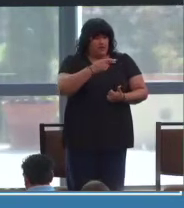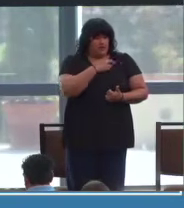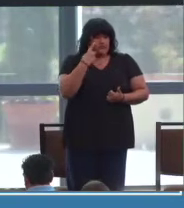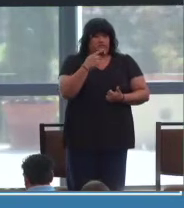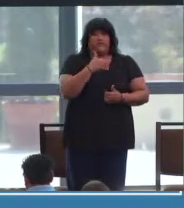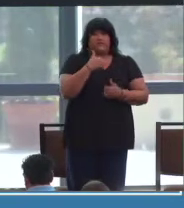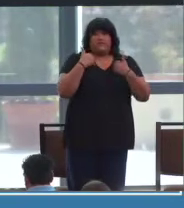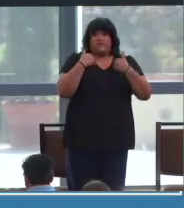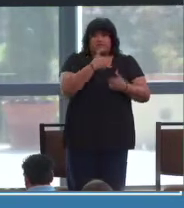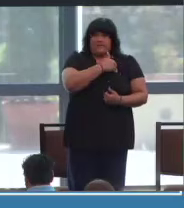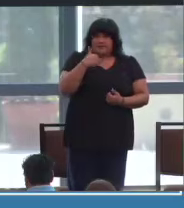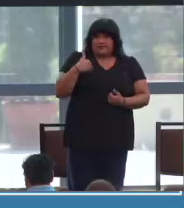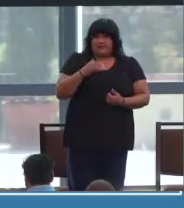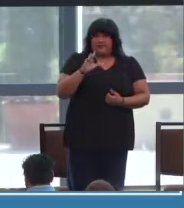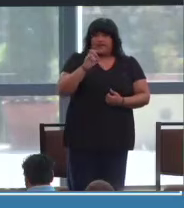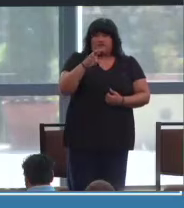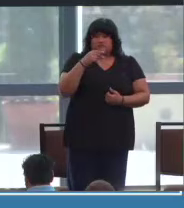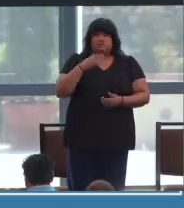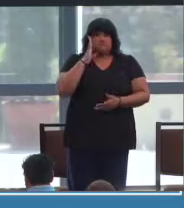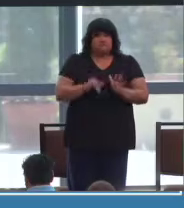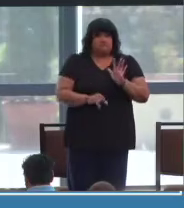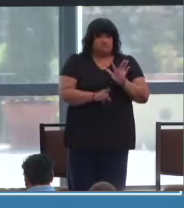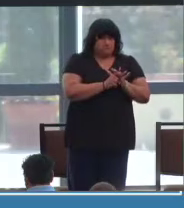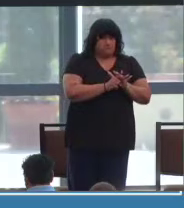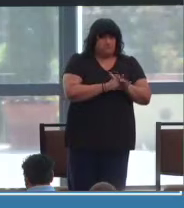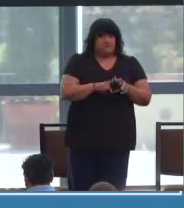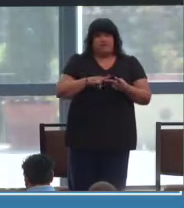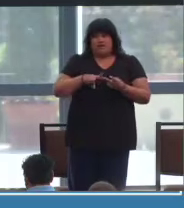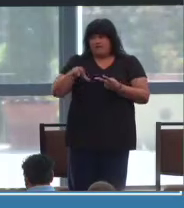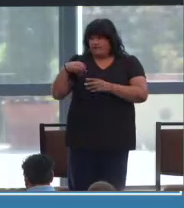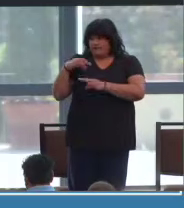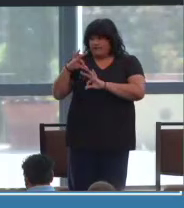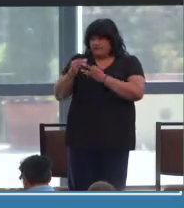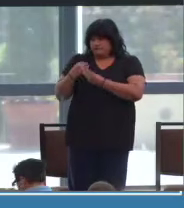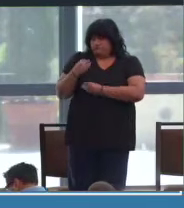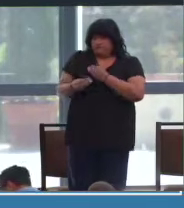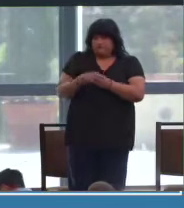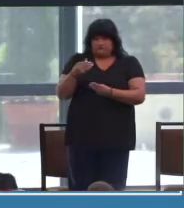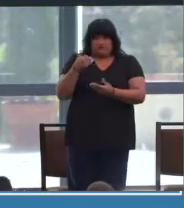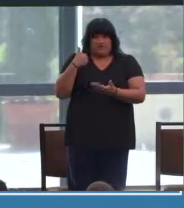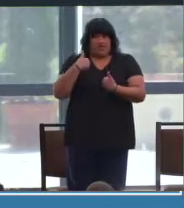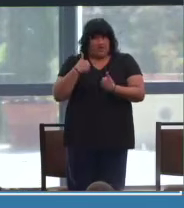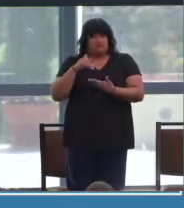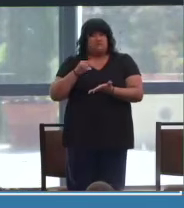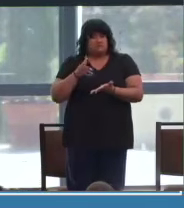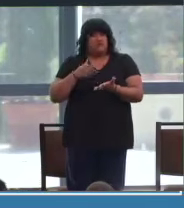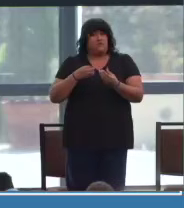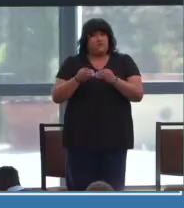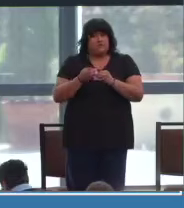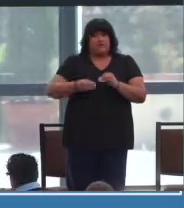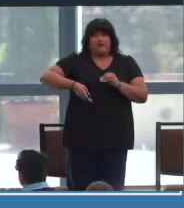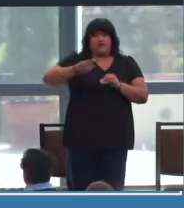family history of breast cancer, that was also more a risk of developing breast cancer. And when you looked at the breast cancer risk, you know, yes, it